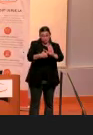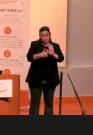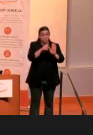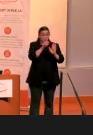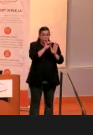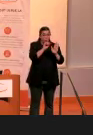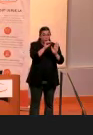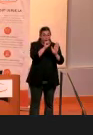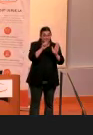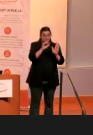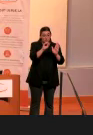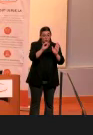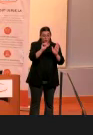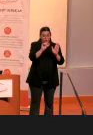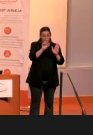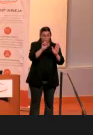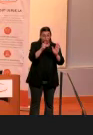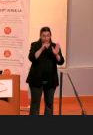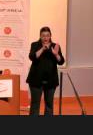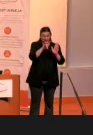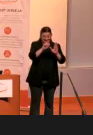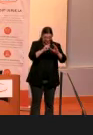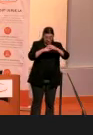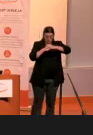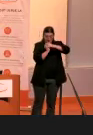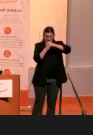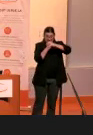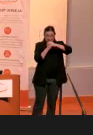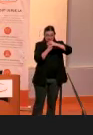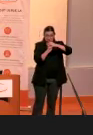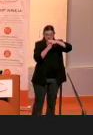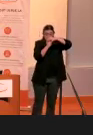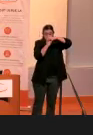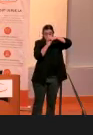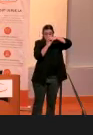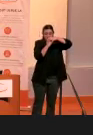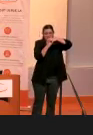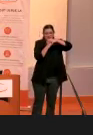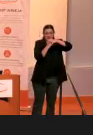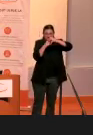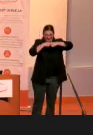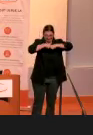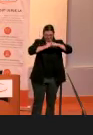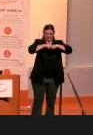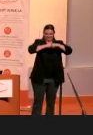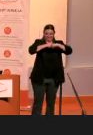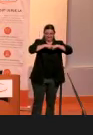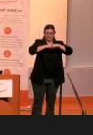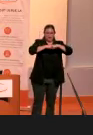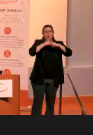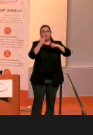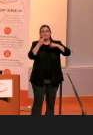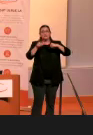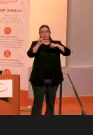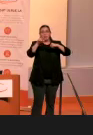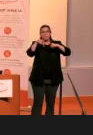osteoarthritis in the knees. There are now papers that show that these agents have an immune